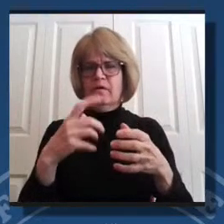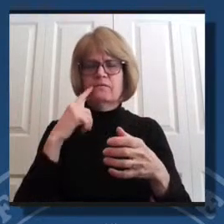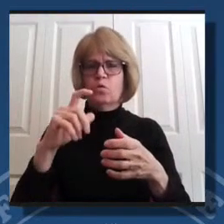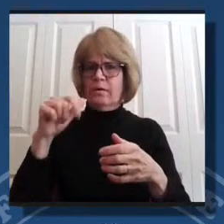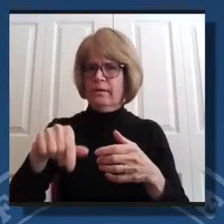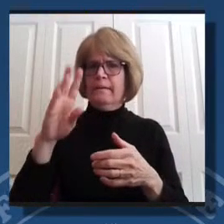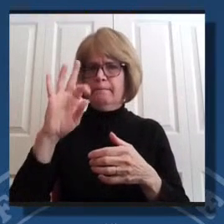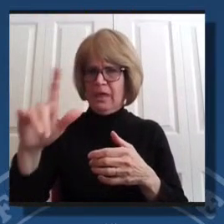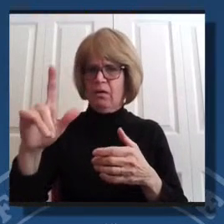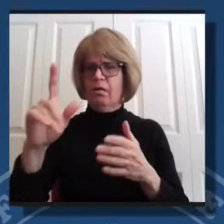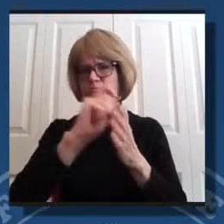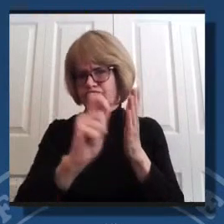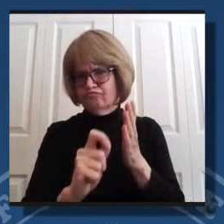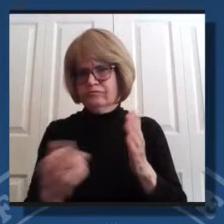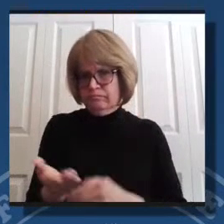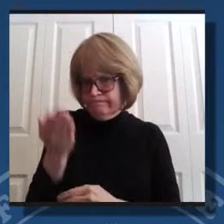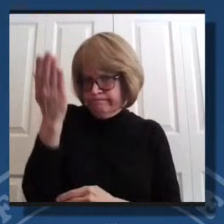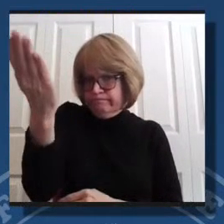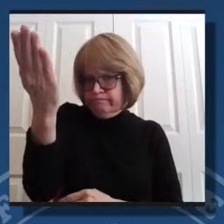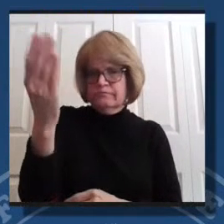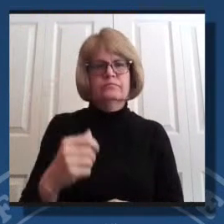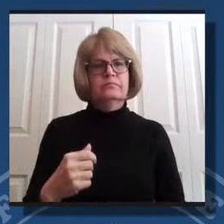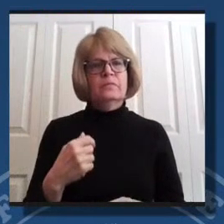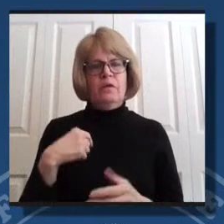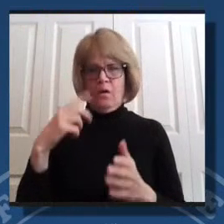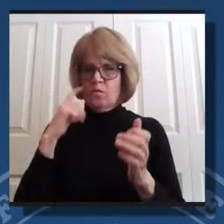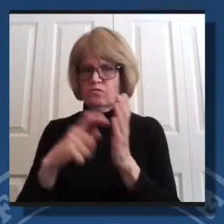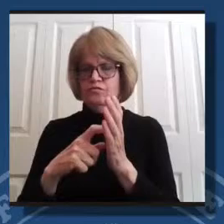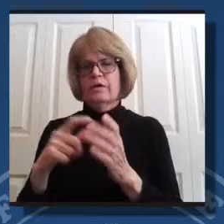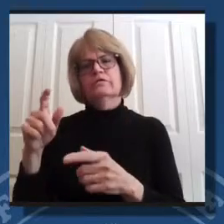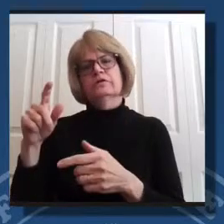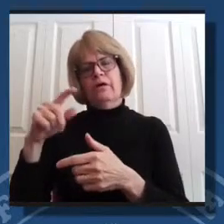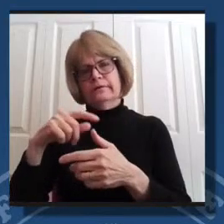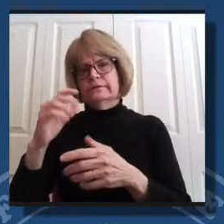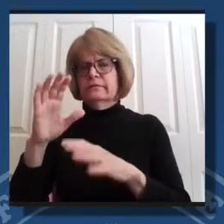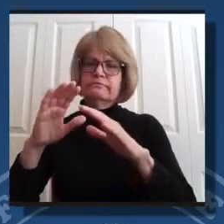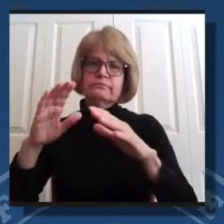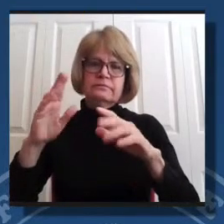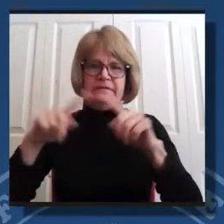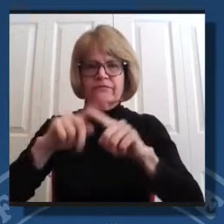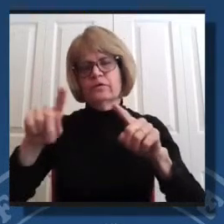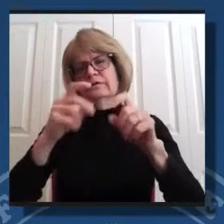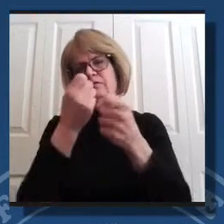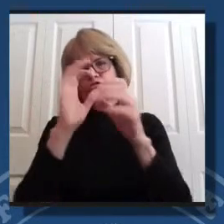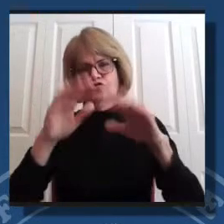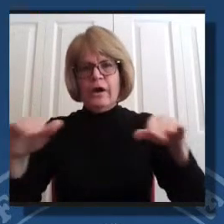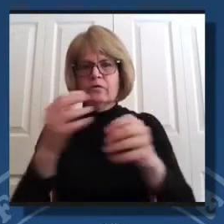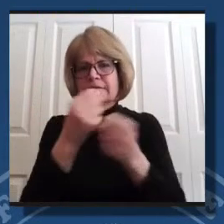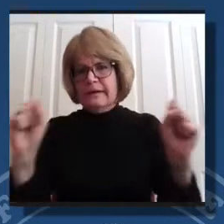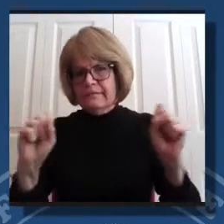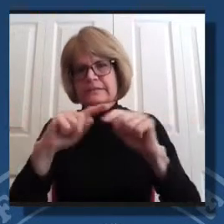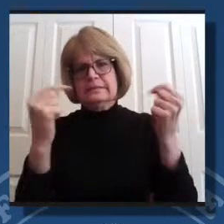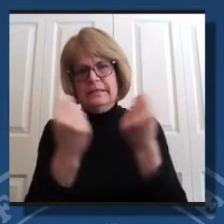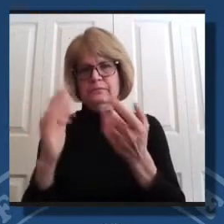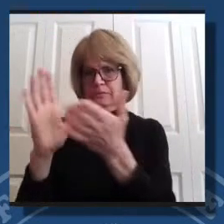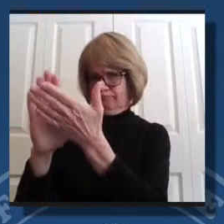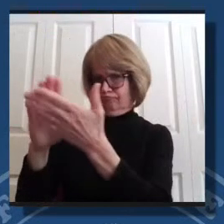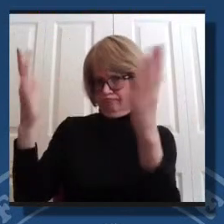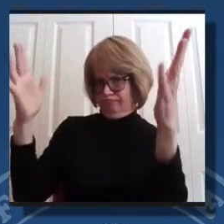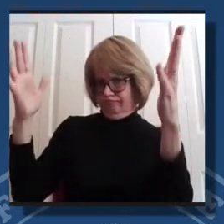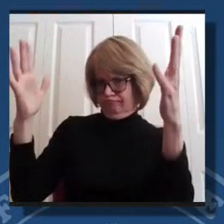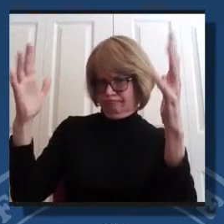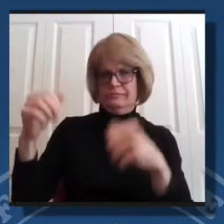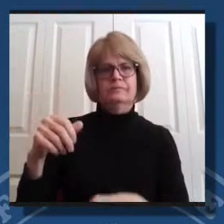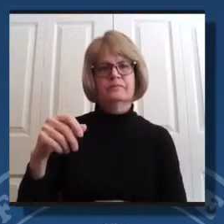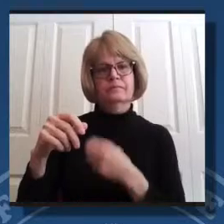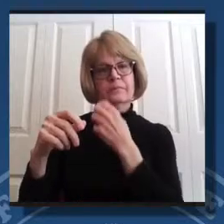floor. And so I want to recognize the Office of Highway Safety Child Passenger Safety Team, A round of applause for them. They are